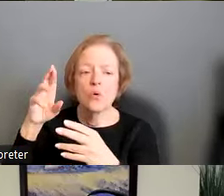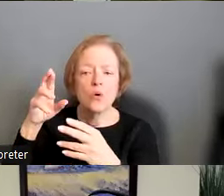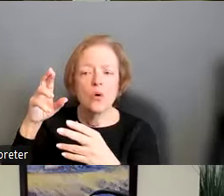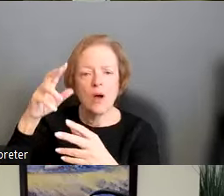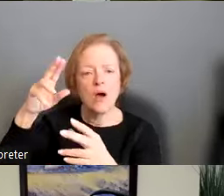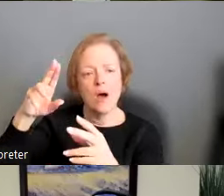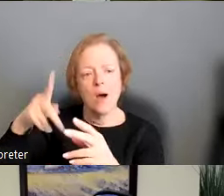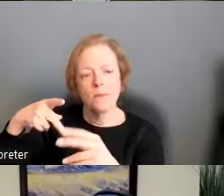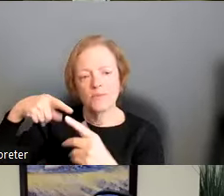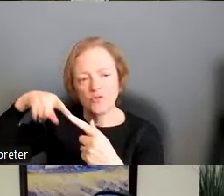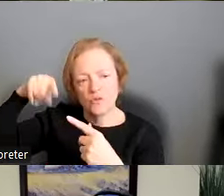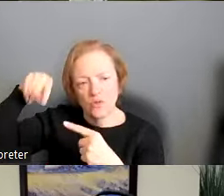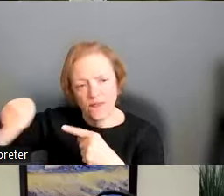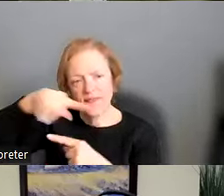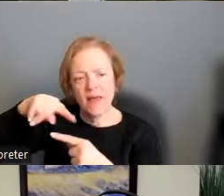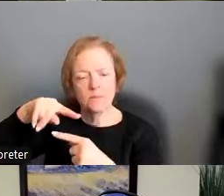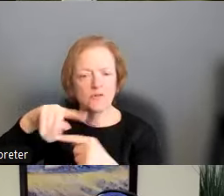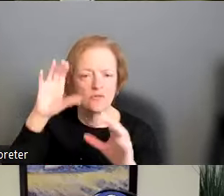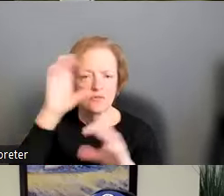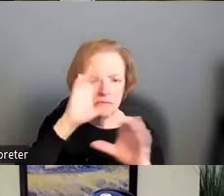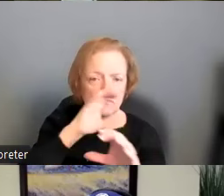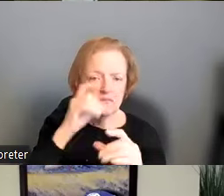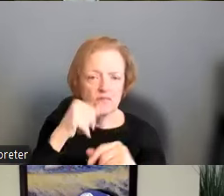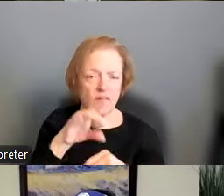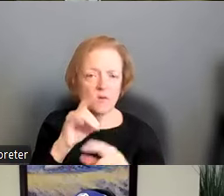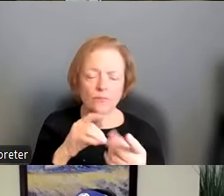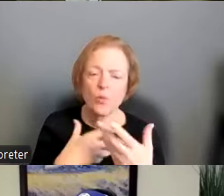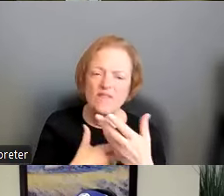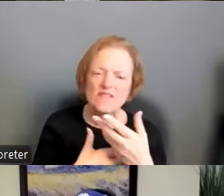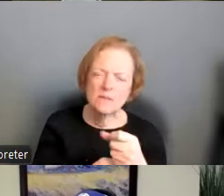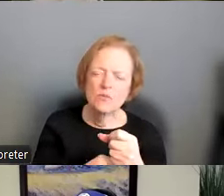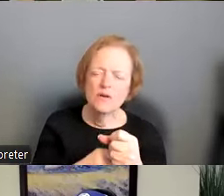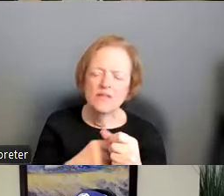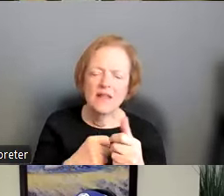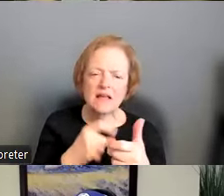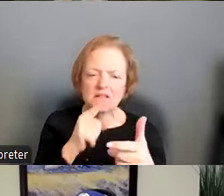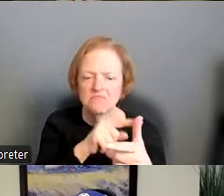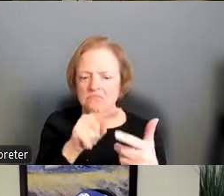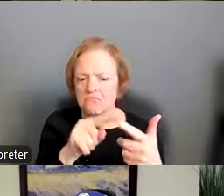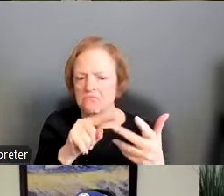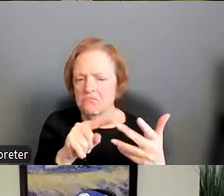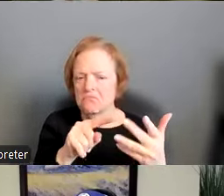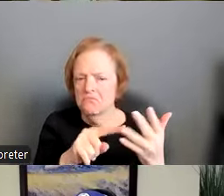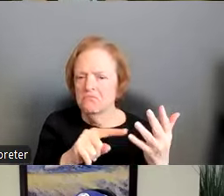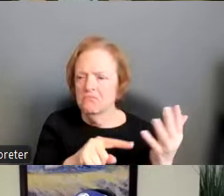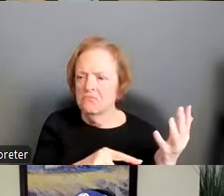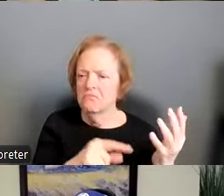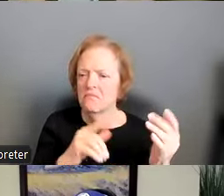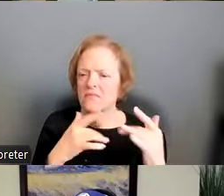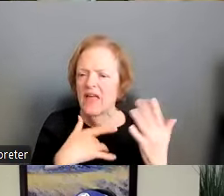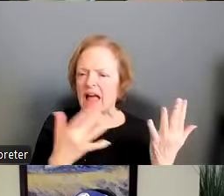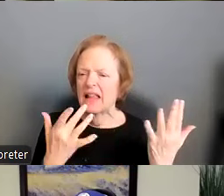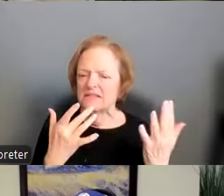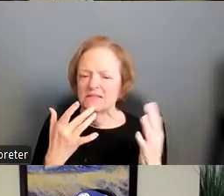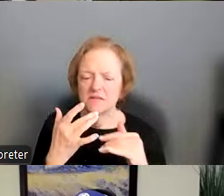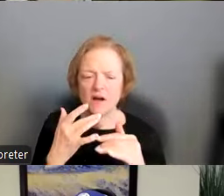is at the end, there's a summary, which kind of summarizes the highlights of the program. And then there's also a worksheet that students can complete